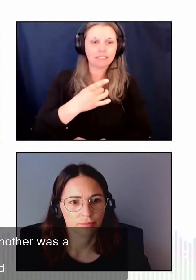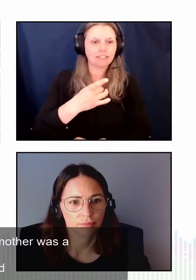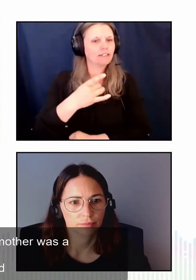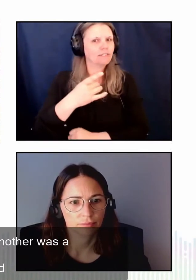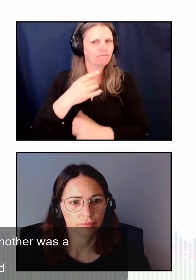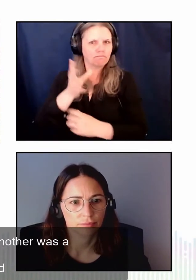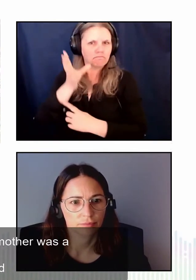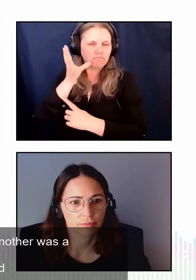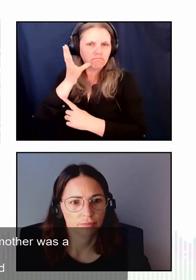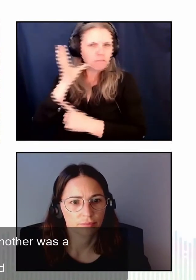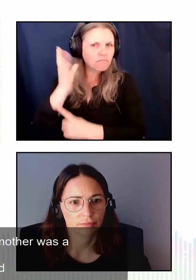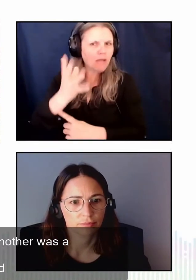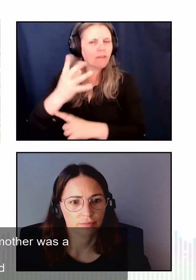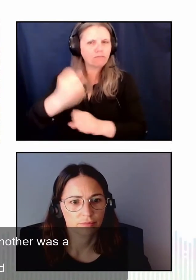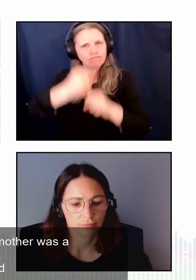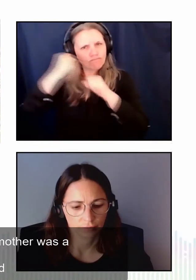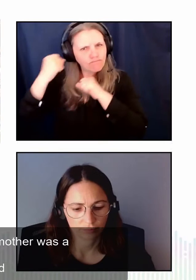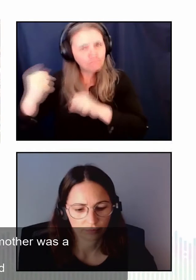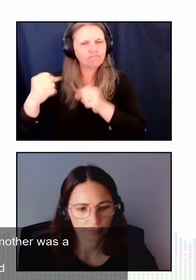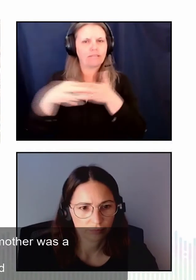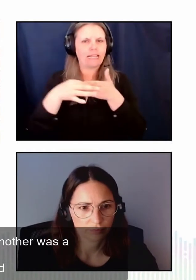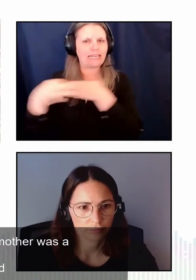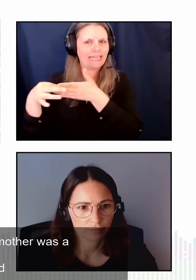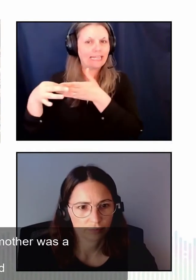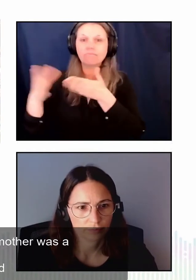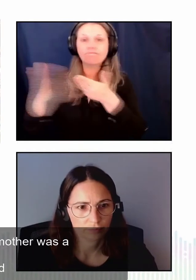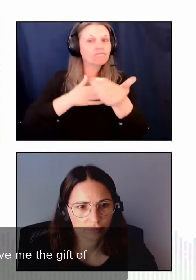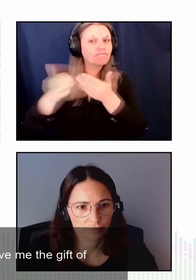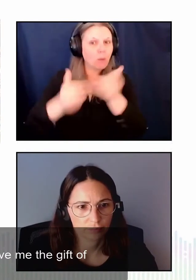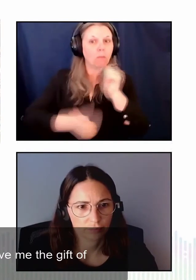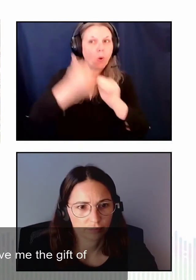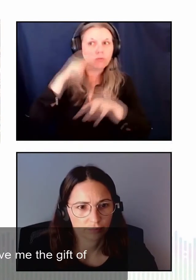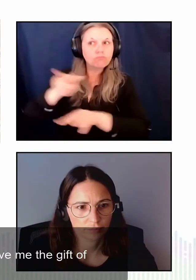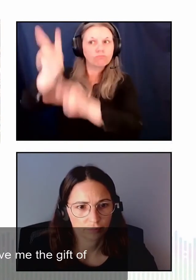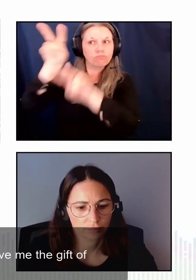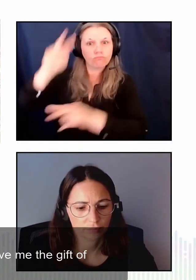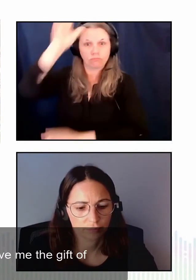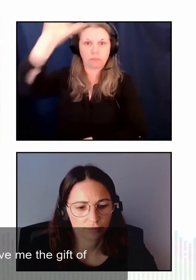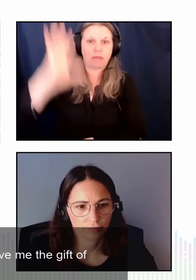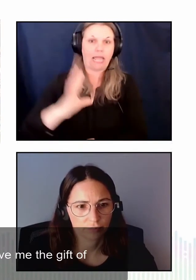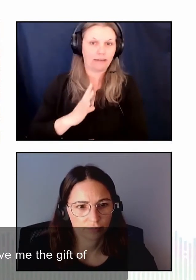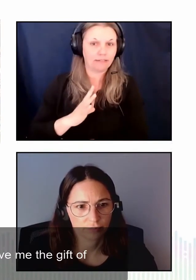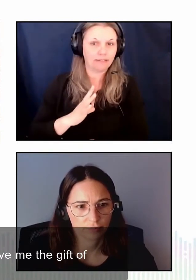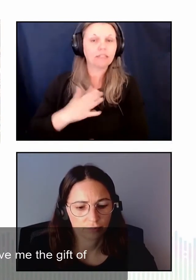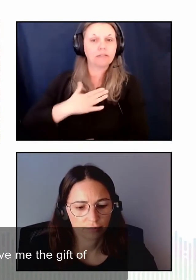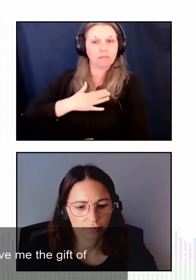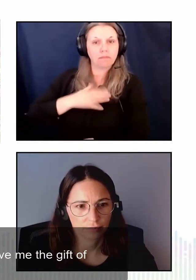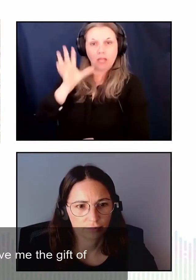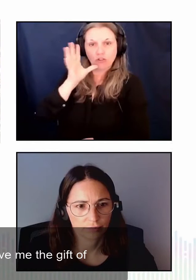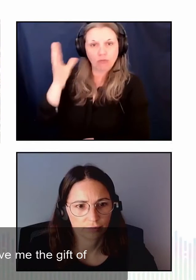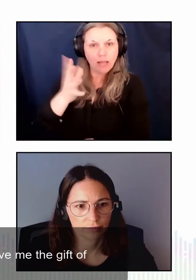matriarch who transcended the gender lines and provided an approach to me that